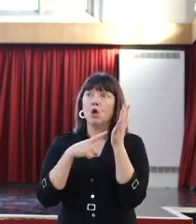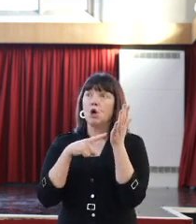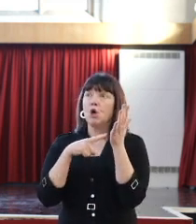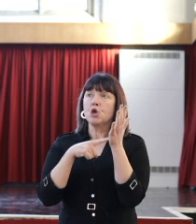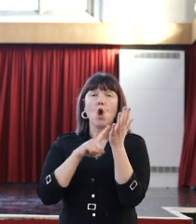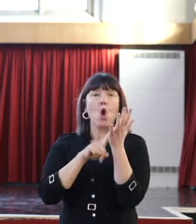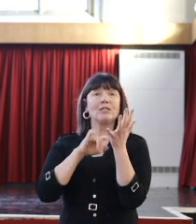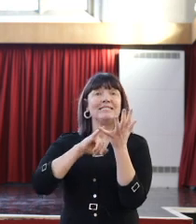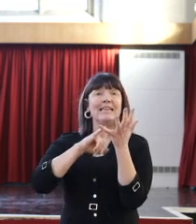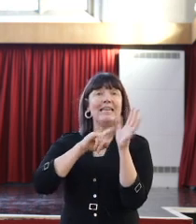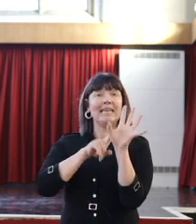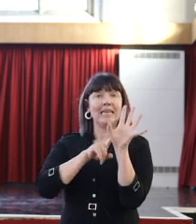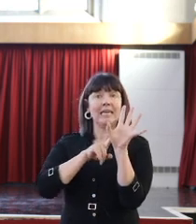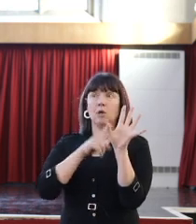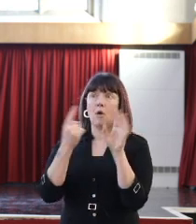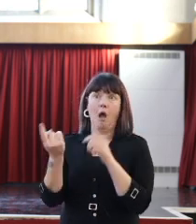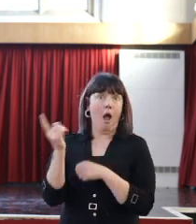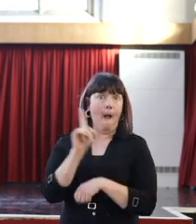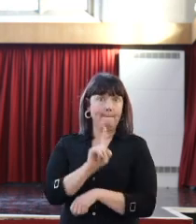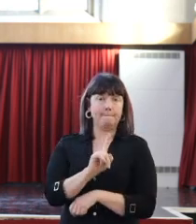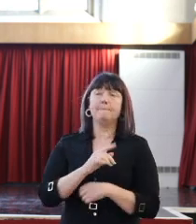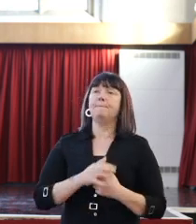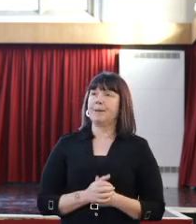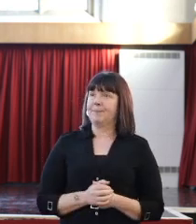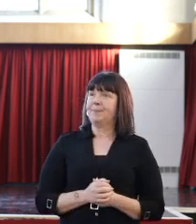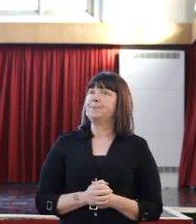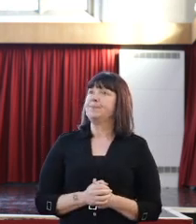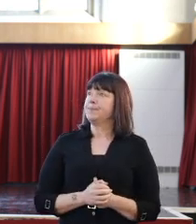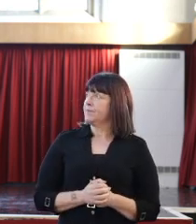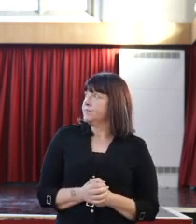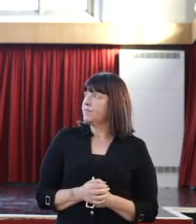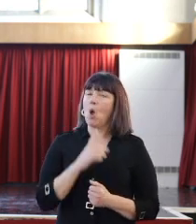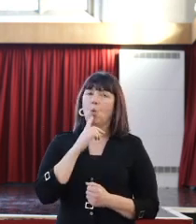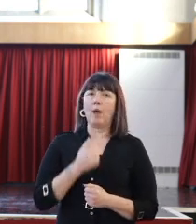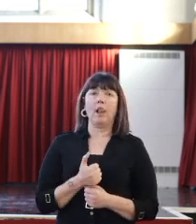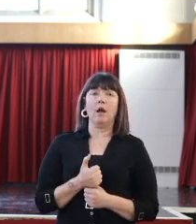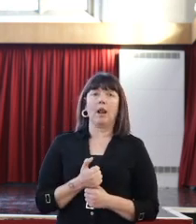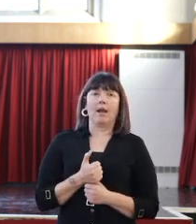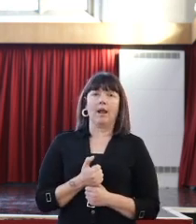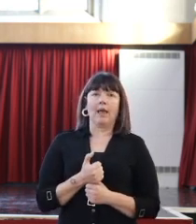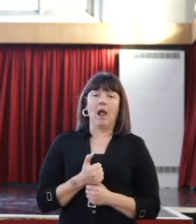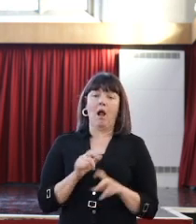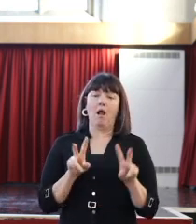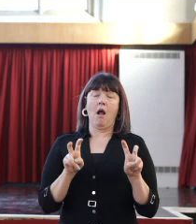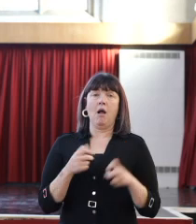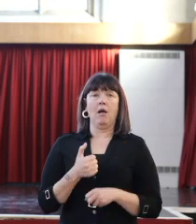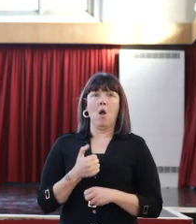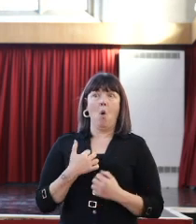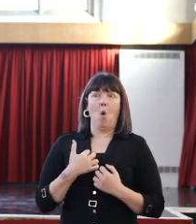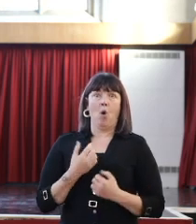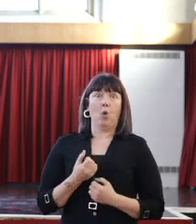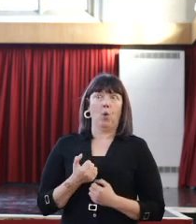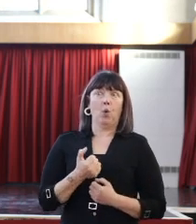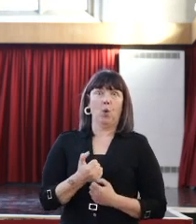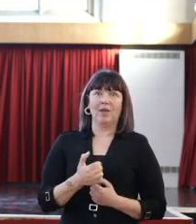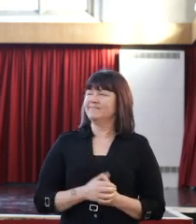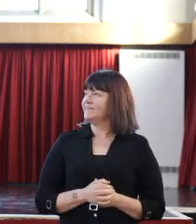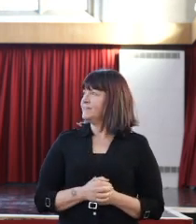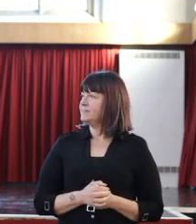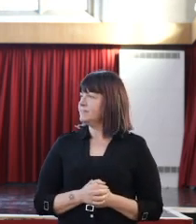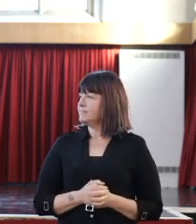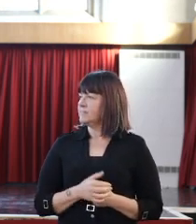then we can move on. I'll hand over the clicker of excitement. There you go. Where do I point